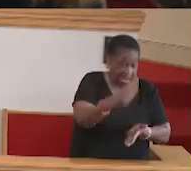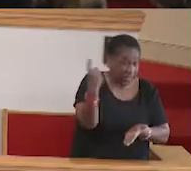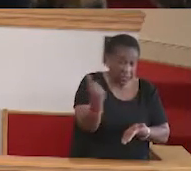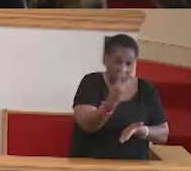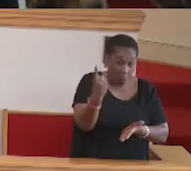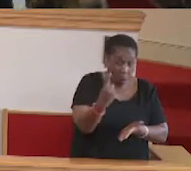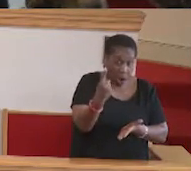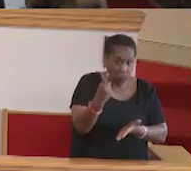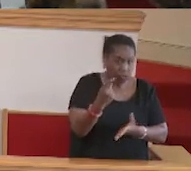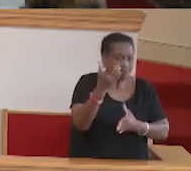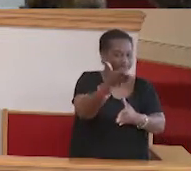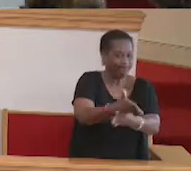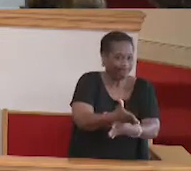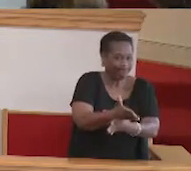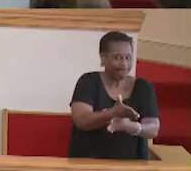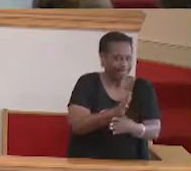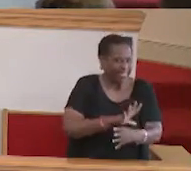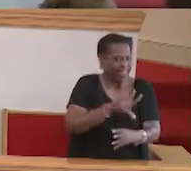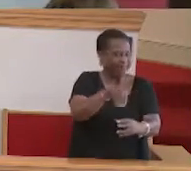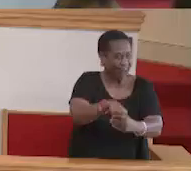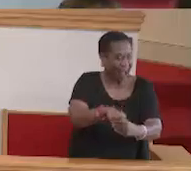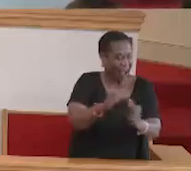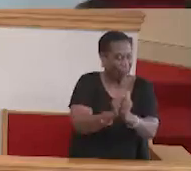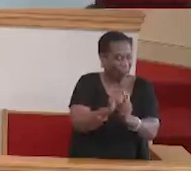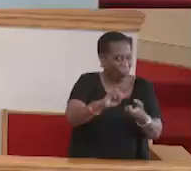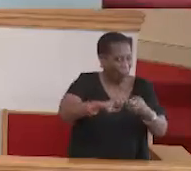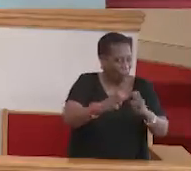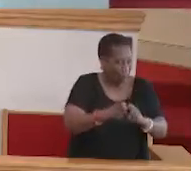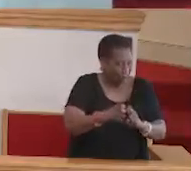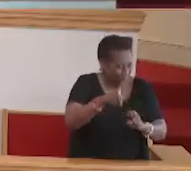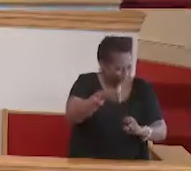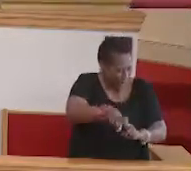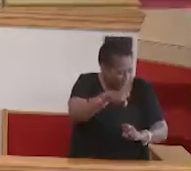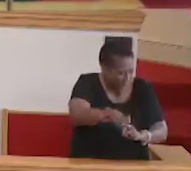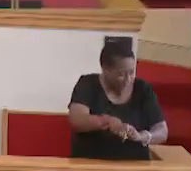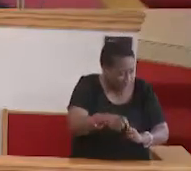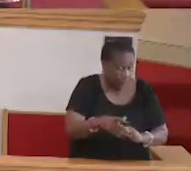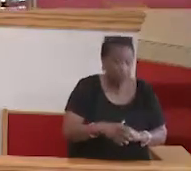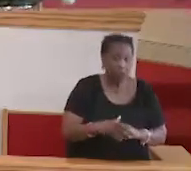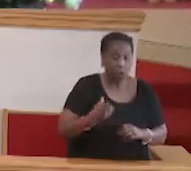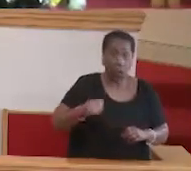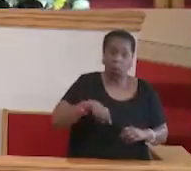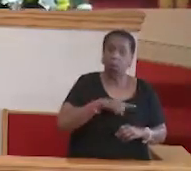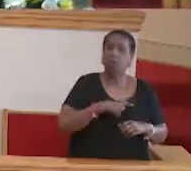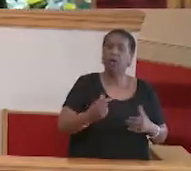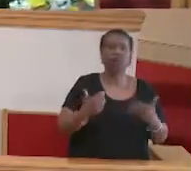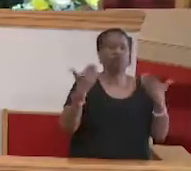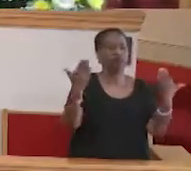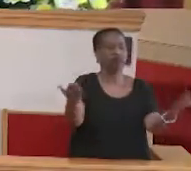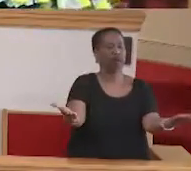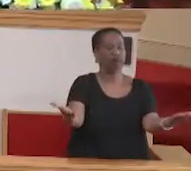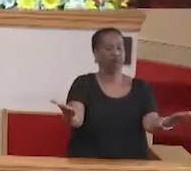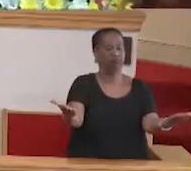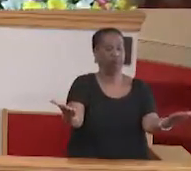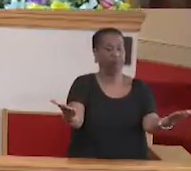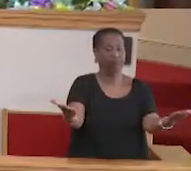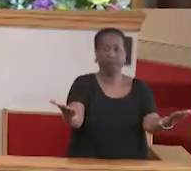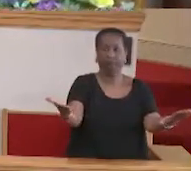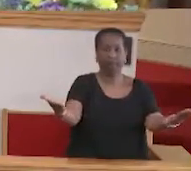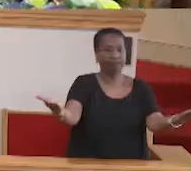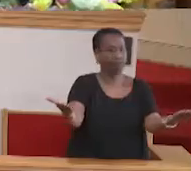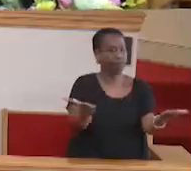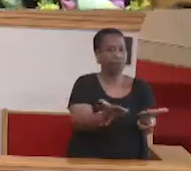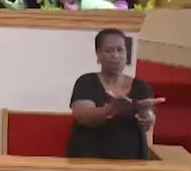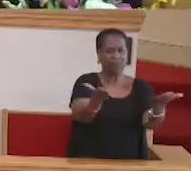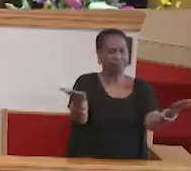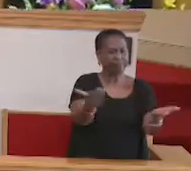intervene in your crisis, then we are here to extend a hand of uplift. But we